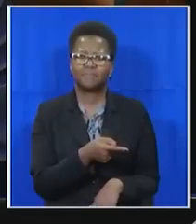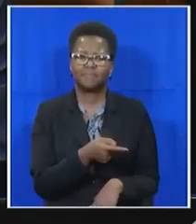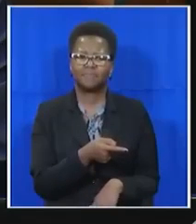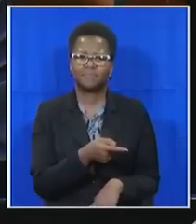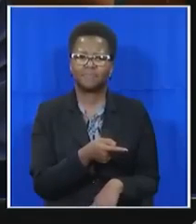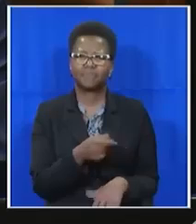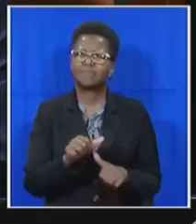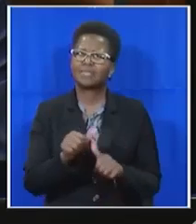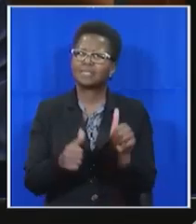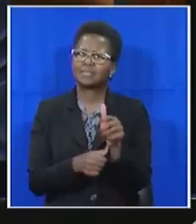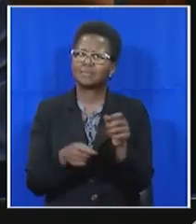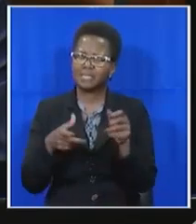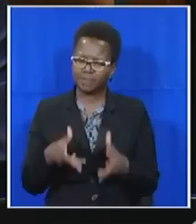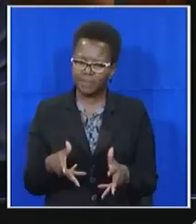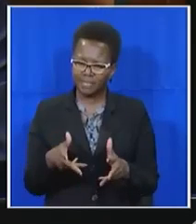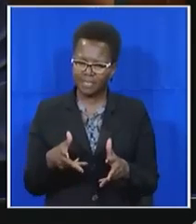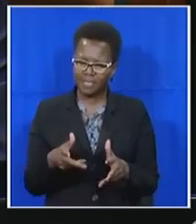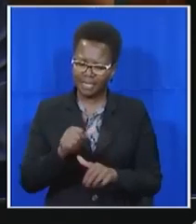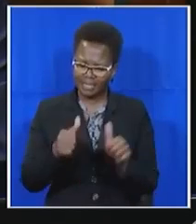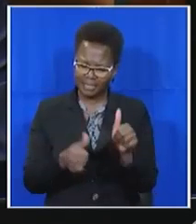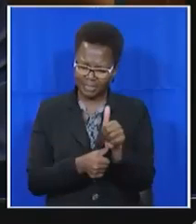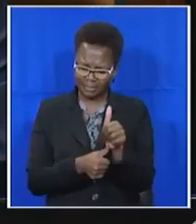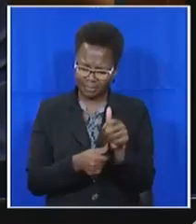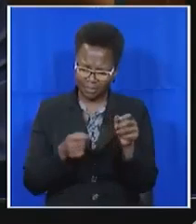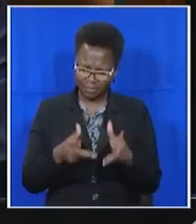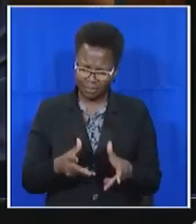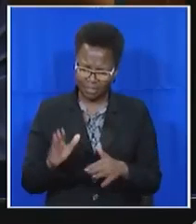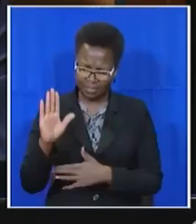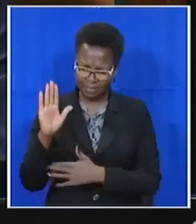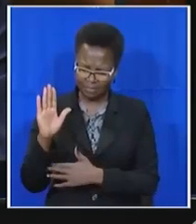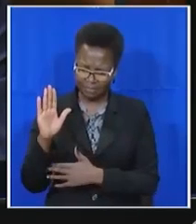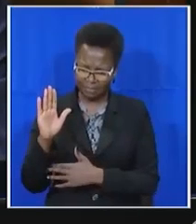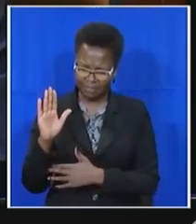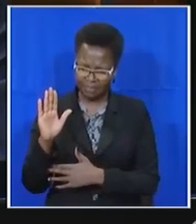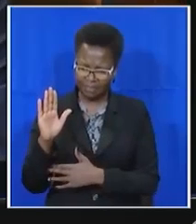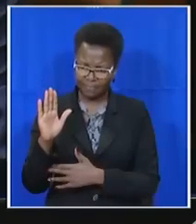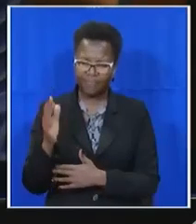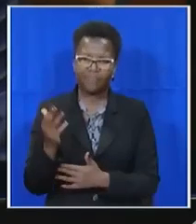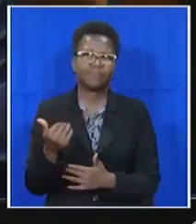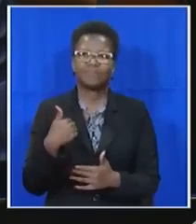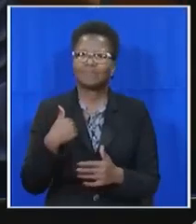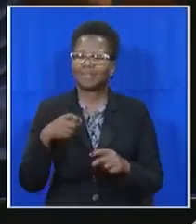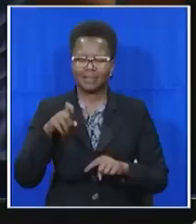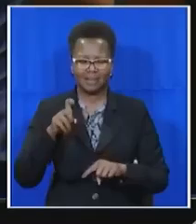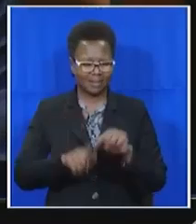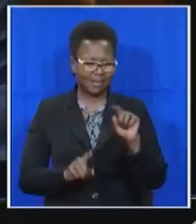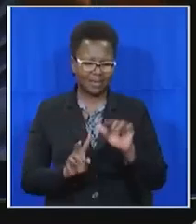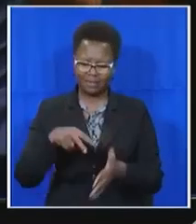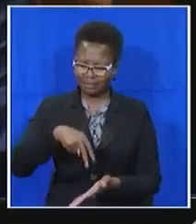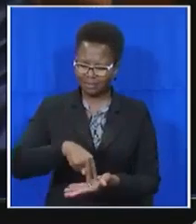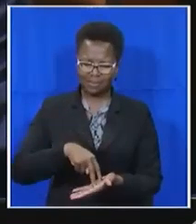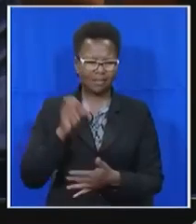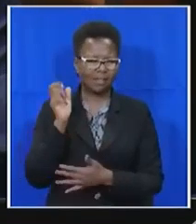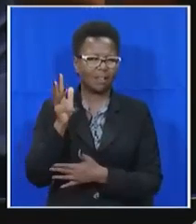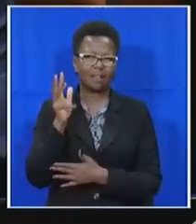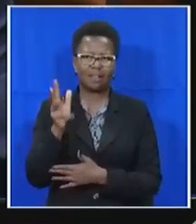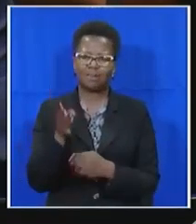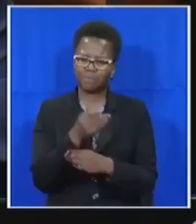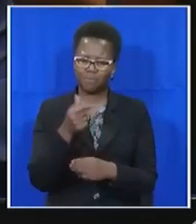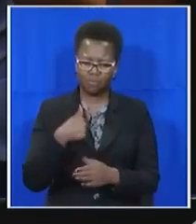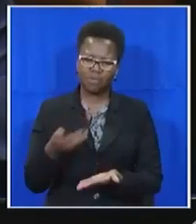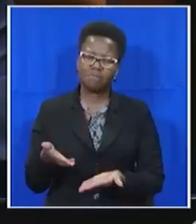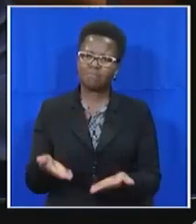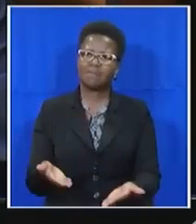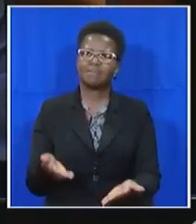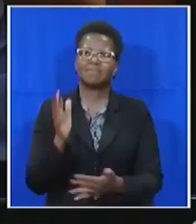Deputy Speaker. Honorable members. Deputy Speaker. Honorable member, you can't rise and speak, man, before I ask you to do